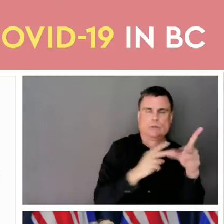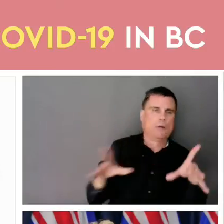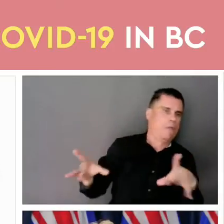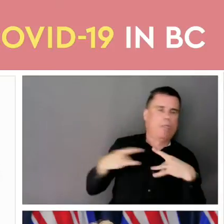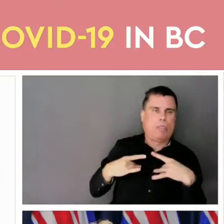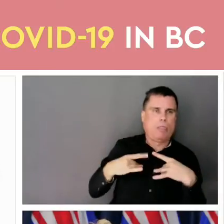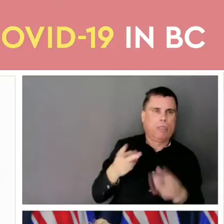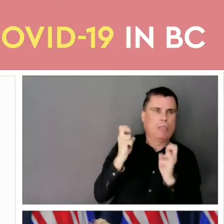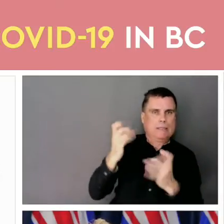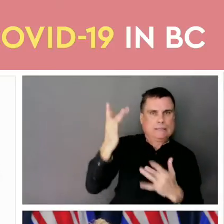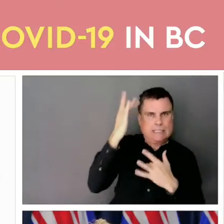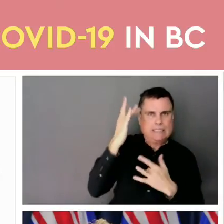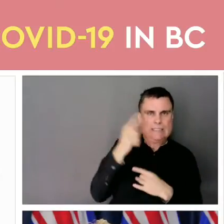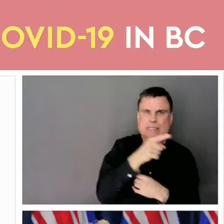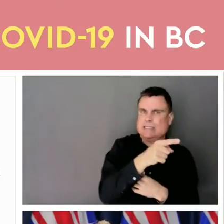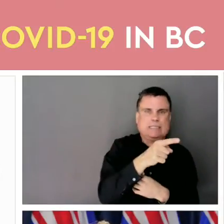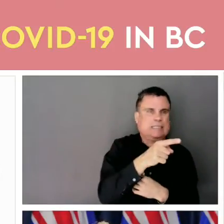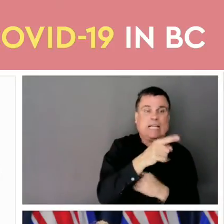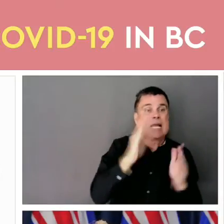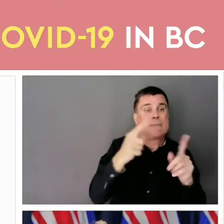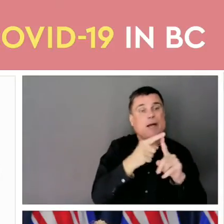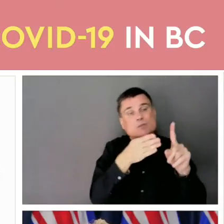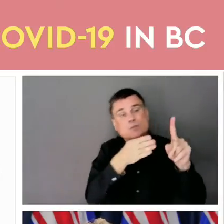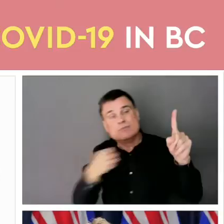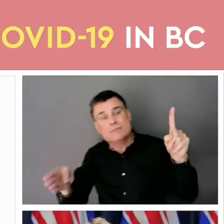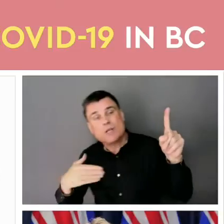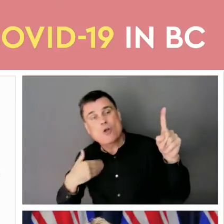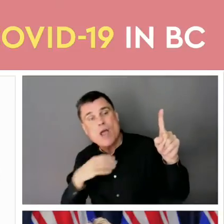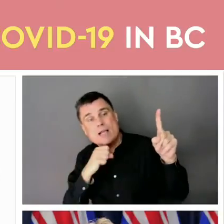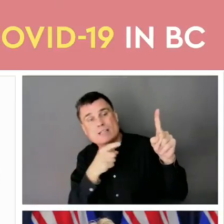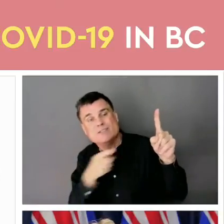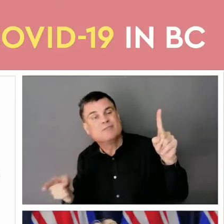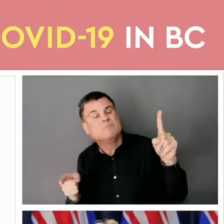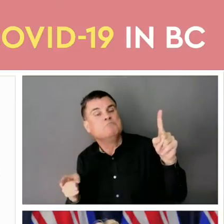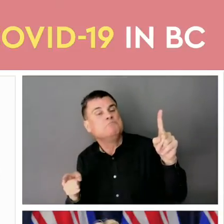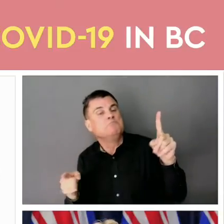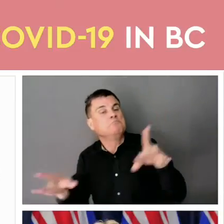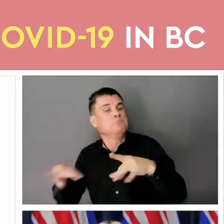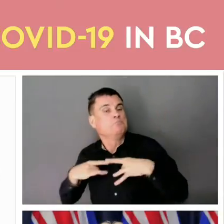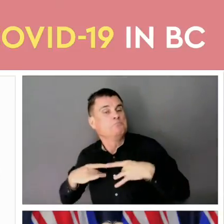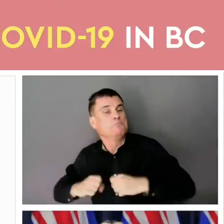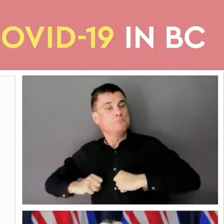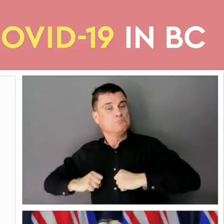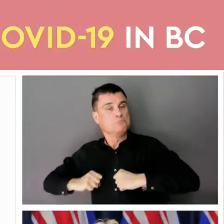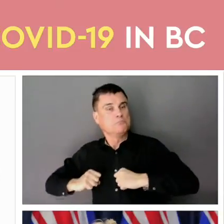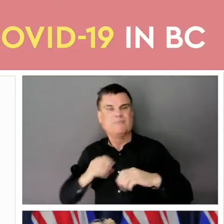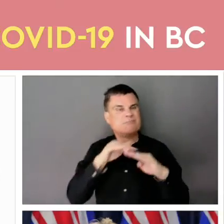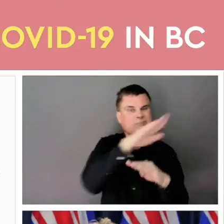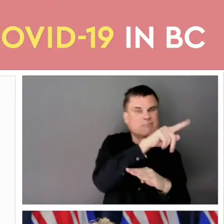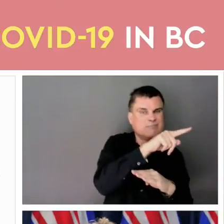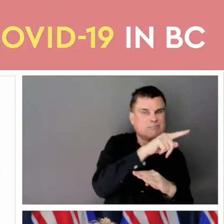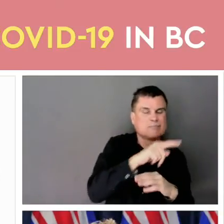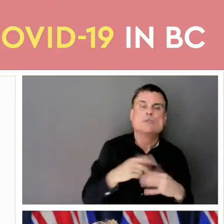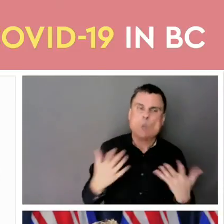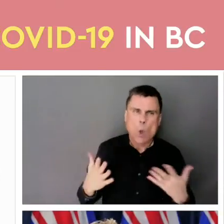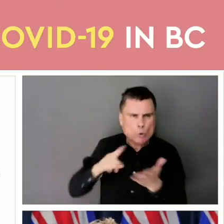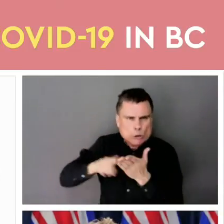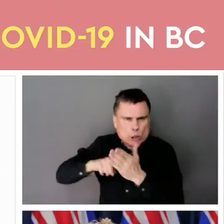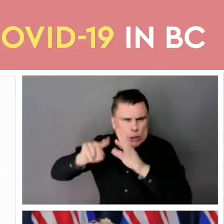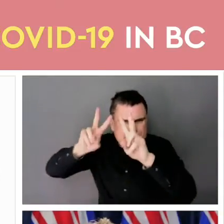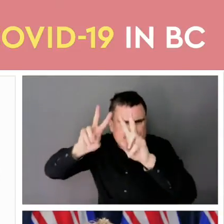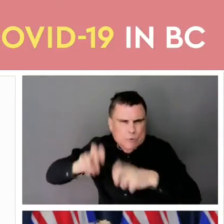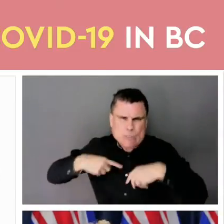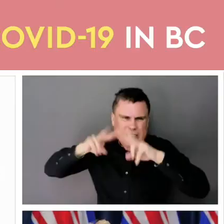age group. Using British Columbia data, we've looked at all of the different aspects. We know that people with single